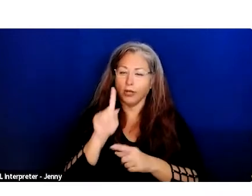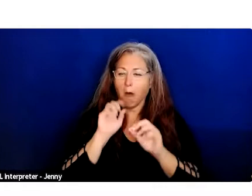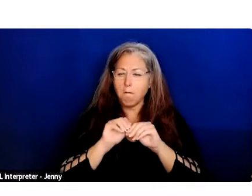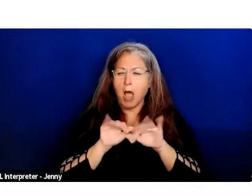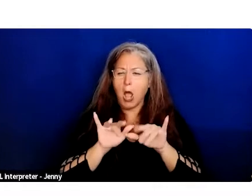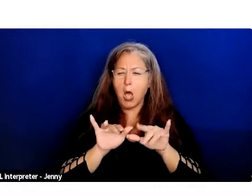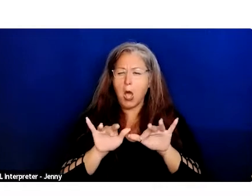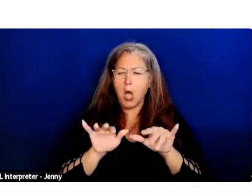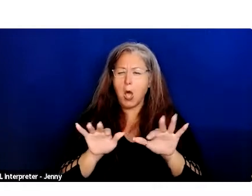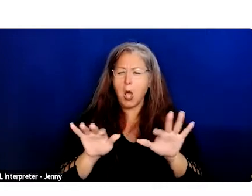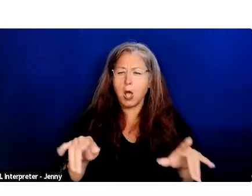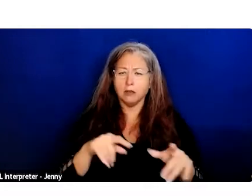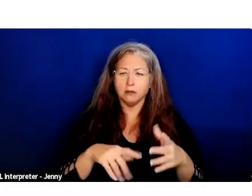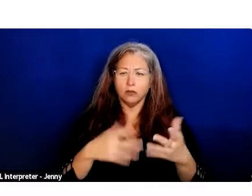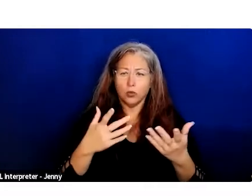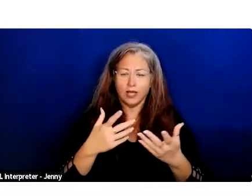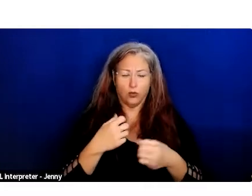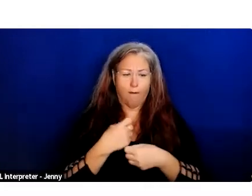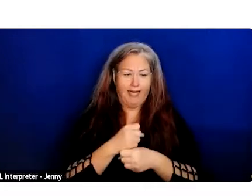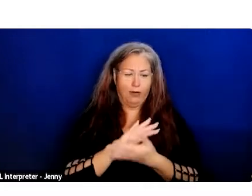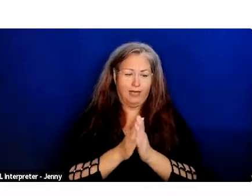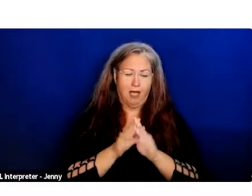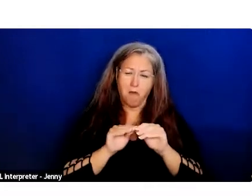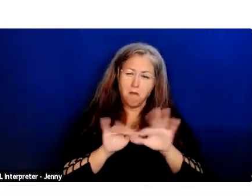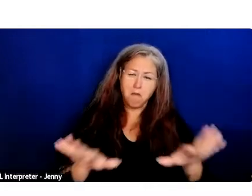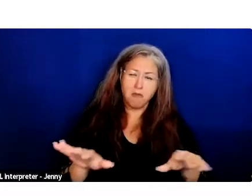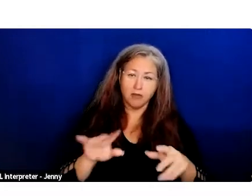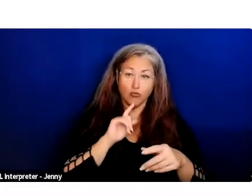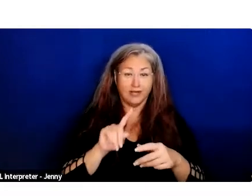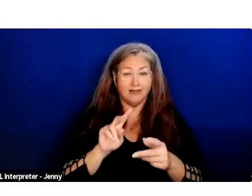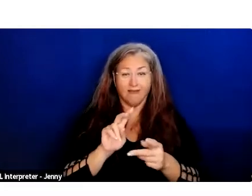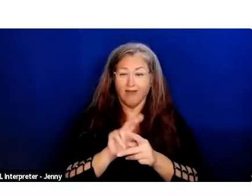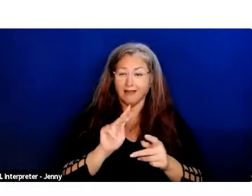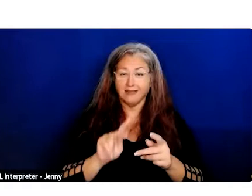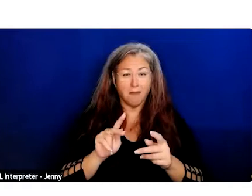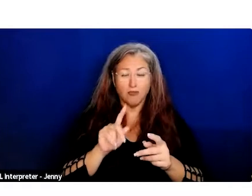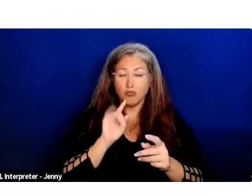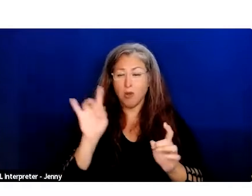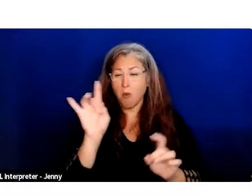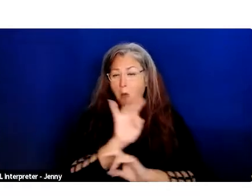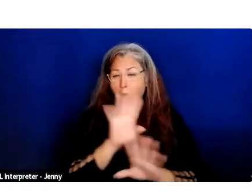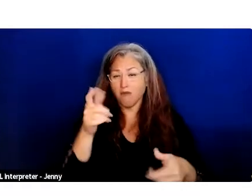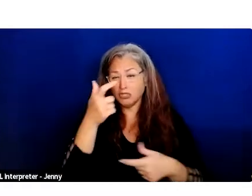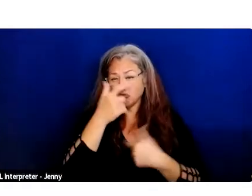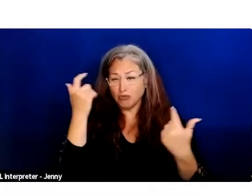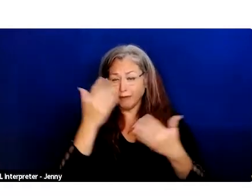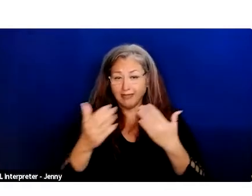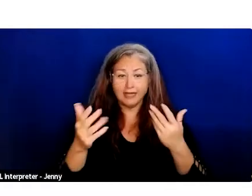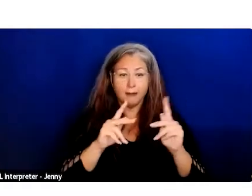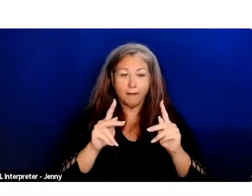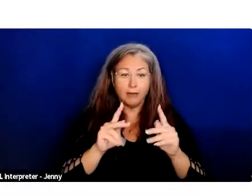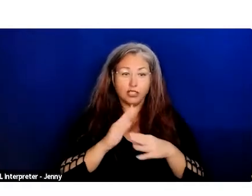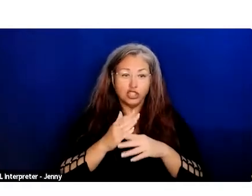What is making something go viral? And a lot of times it's fucked up, traumatic things that are reshared on the